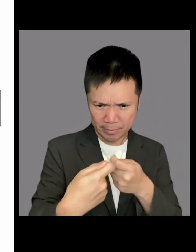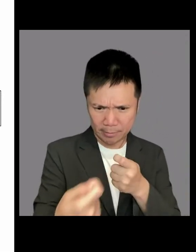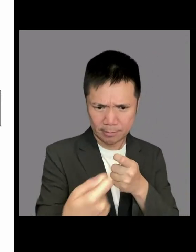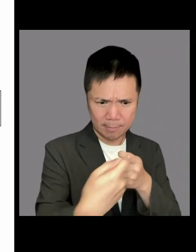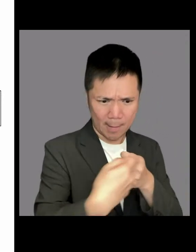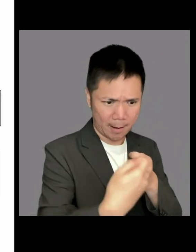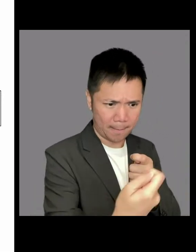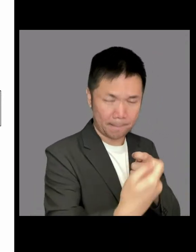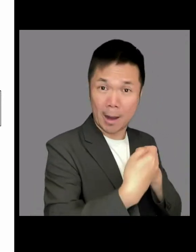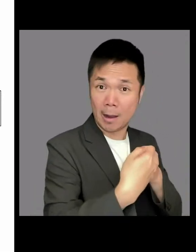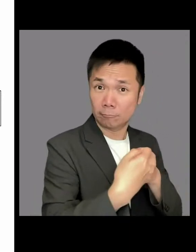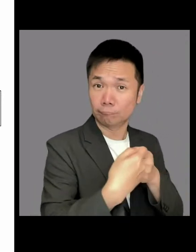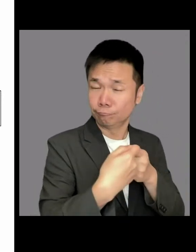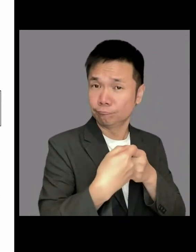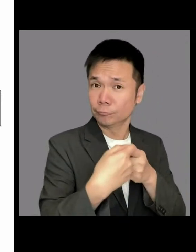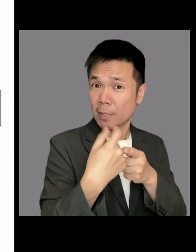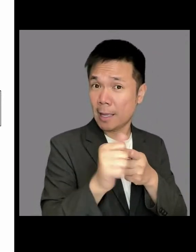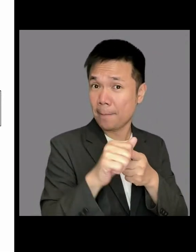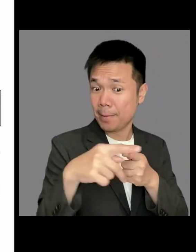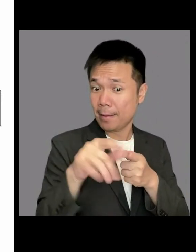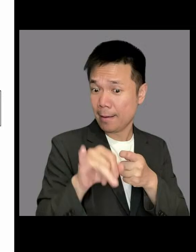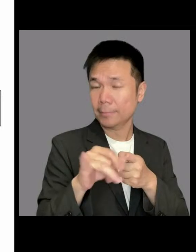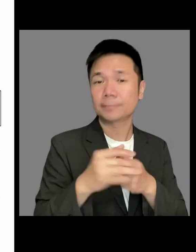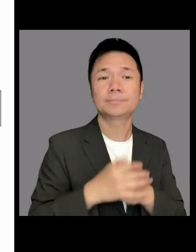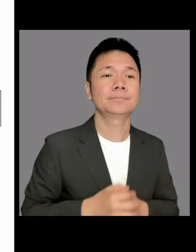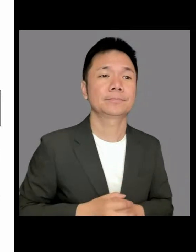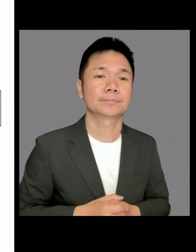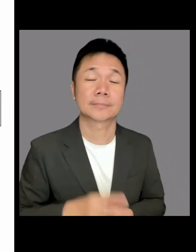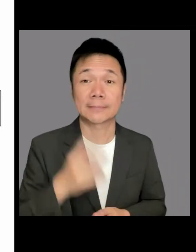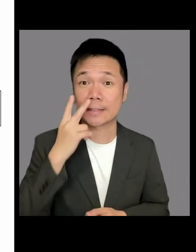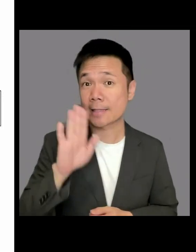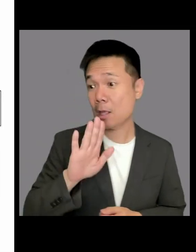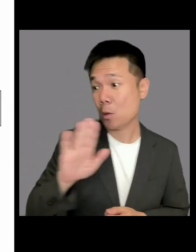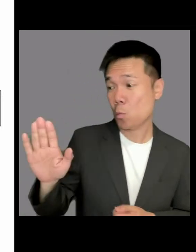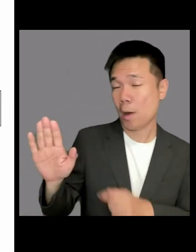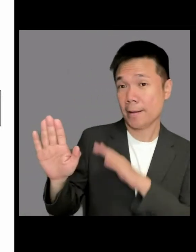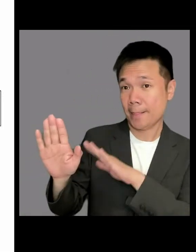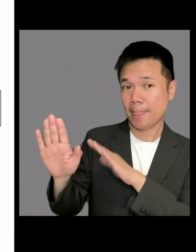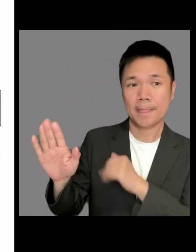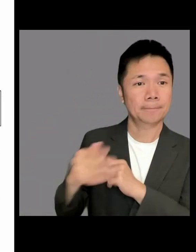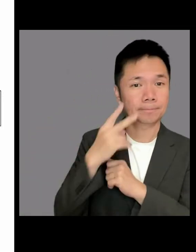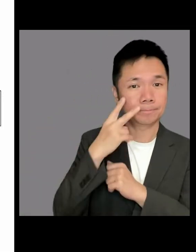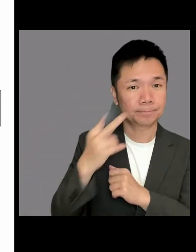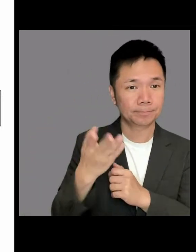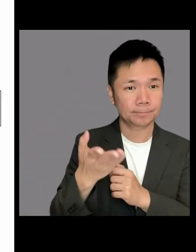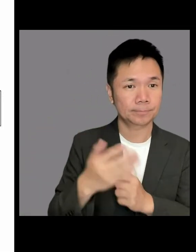related. Now, on the right-hand side, I have two different